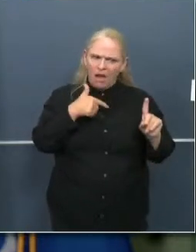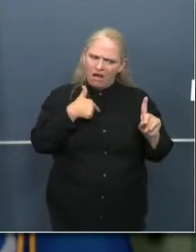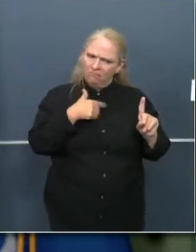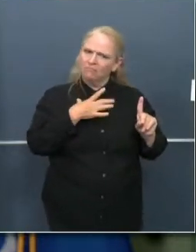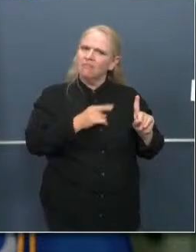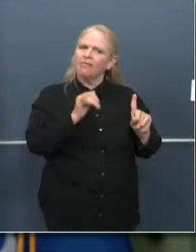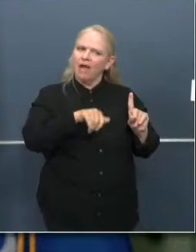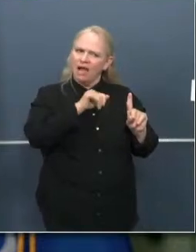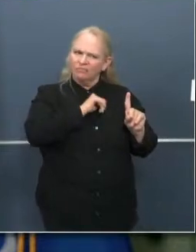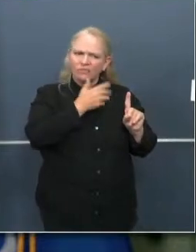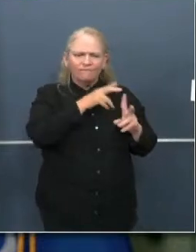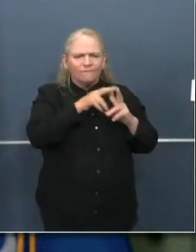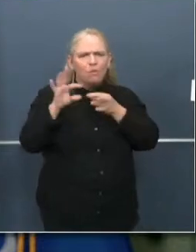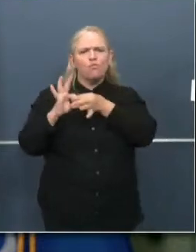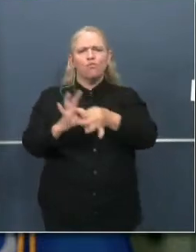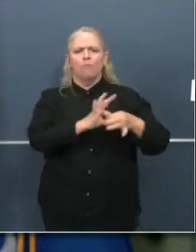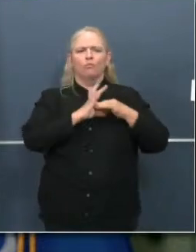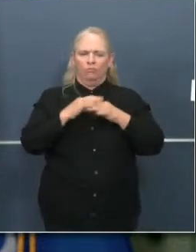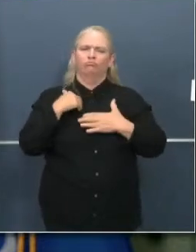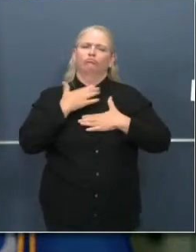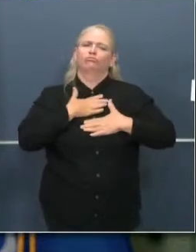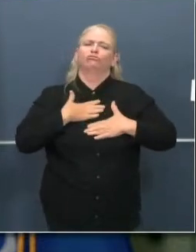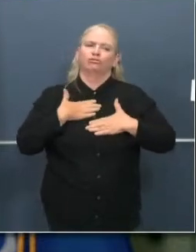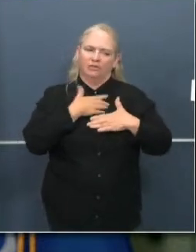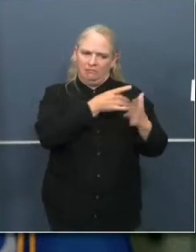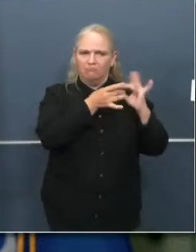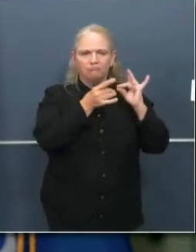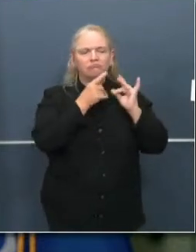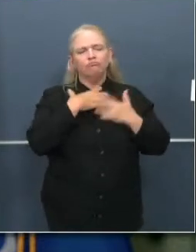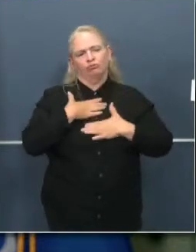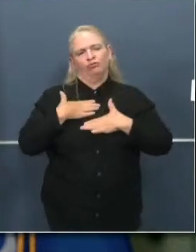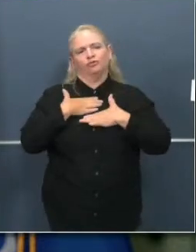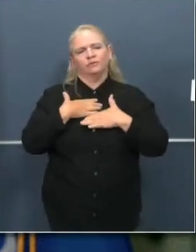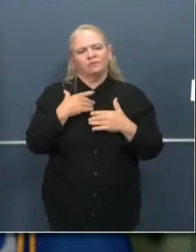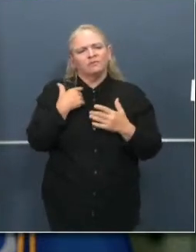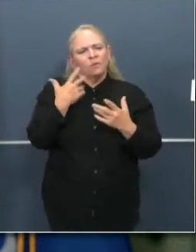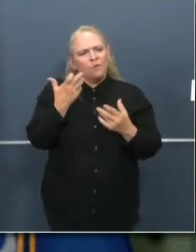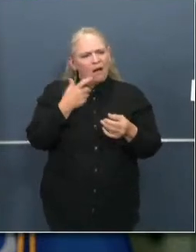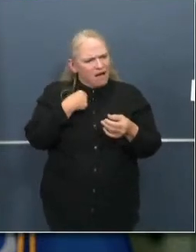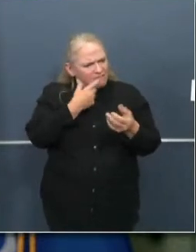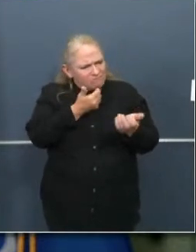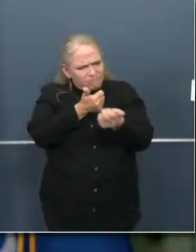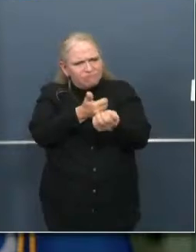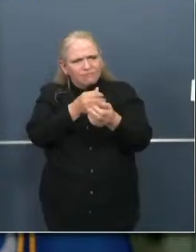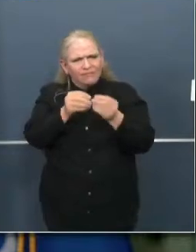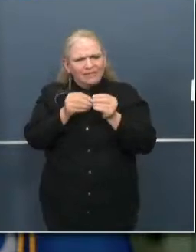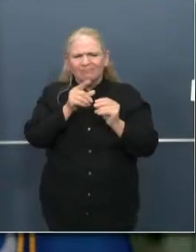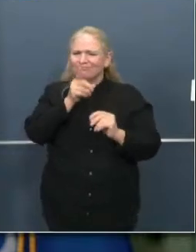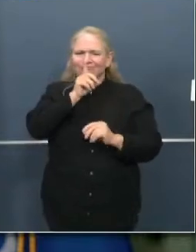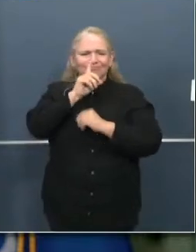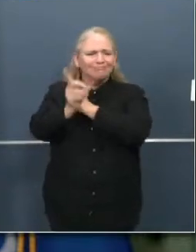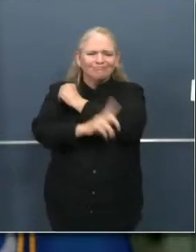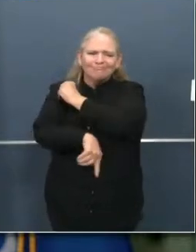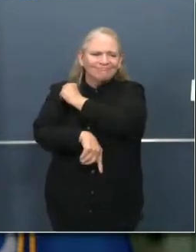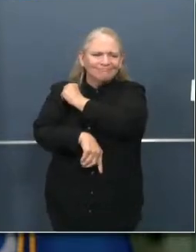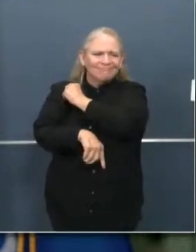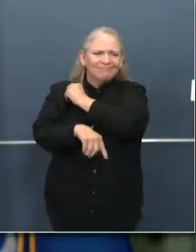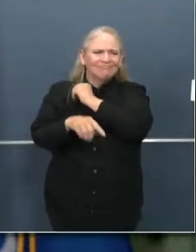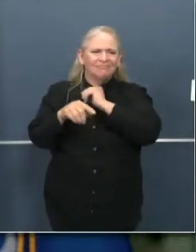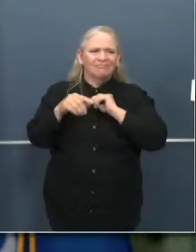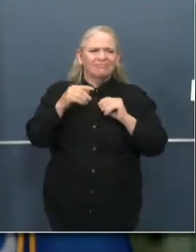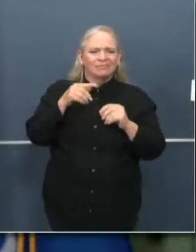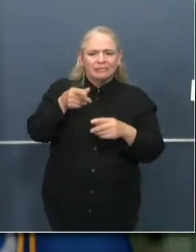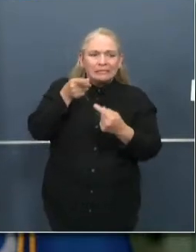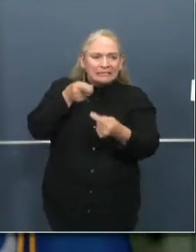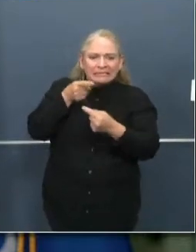penalize businesses that are struggling already, but those that simply could not modify or are unwilling, absolutely, they need to be